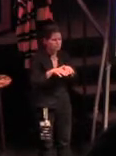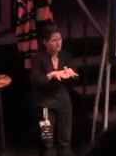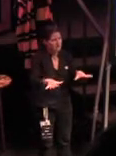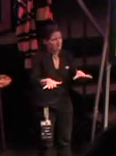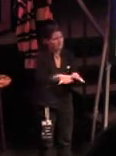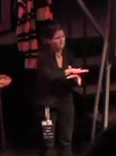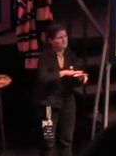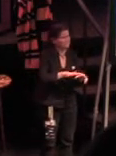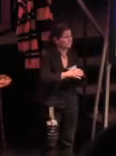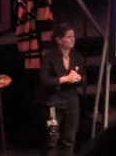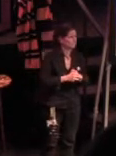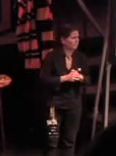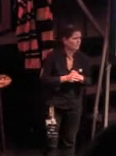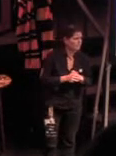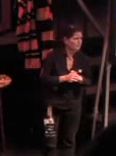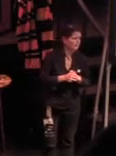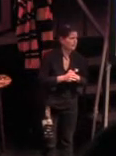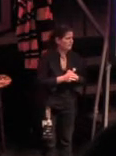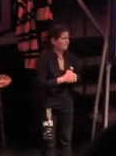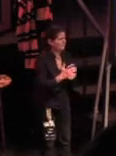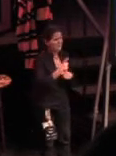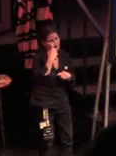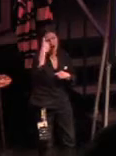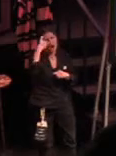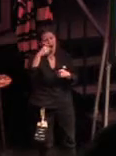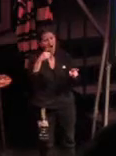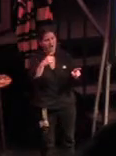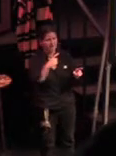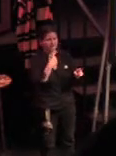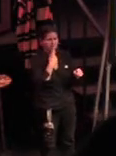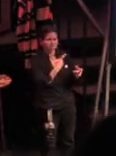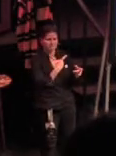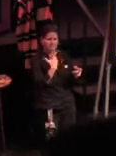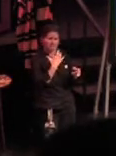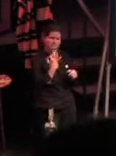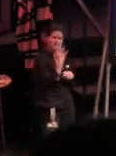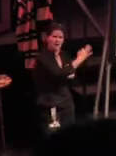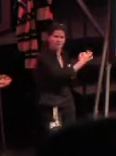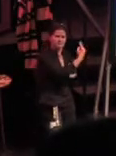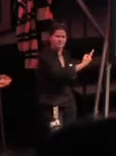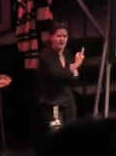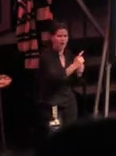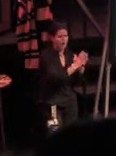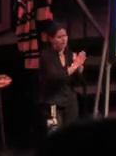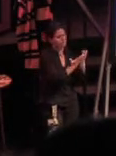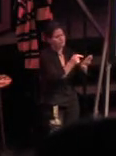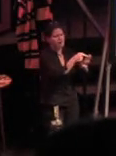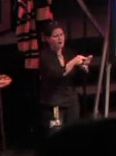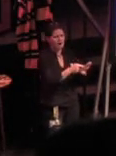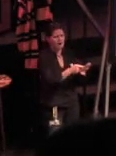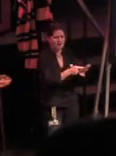show, and they're like, it doesn't really look diverse though, does it? And I'd be like, what does that mean? What, because there's not black kids on the front of it?